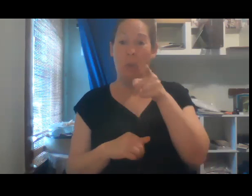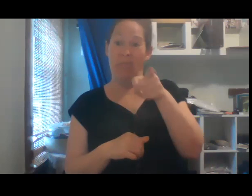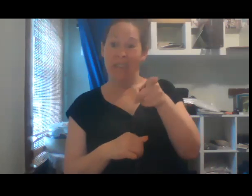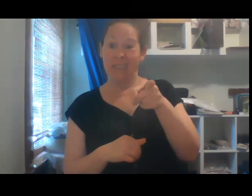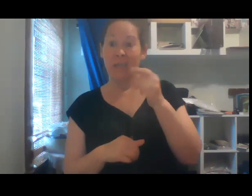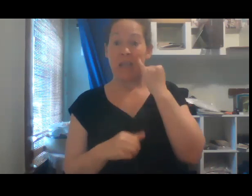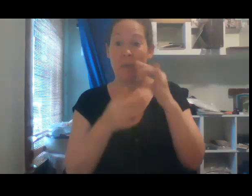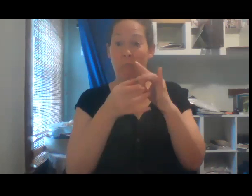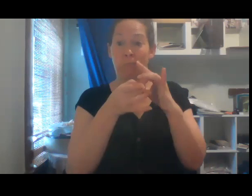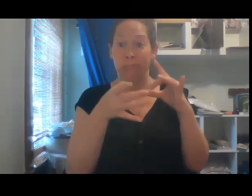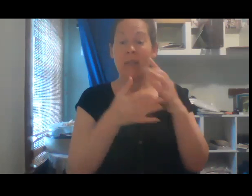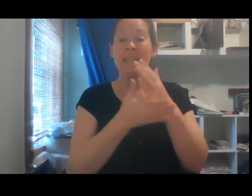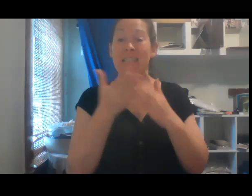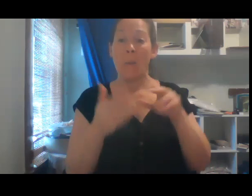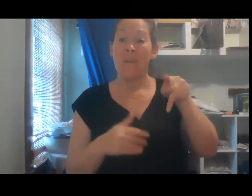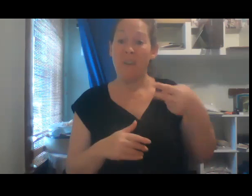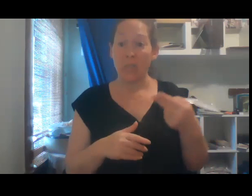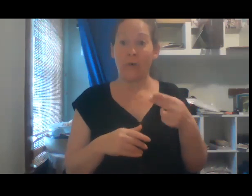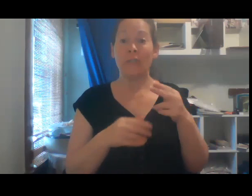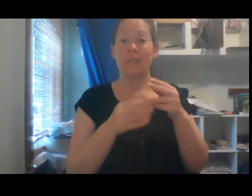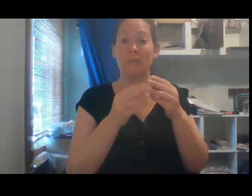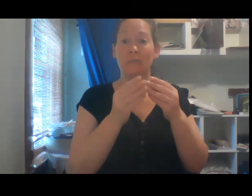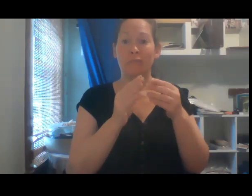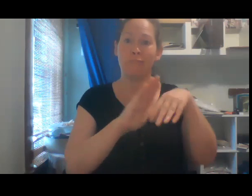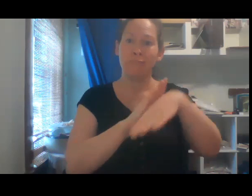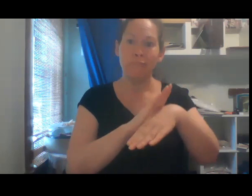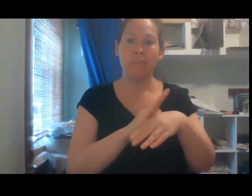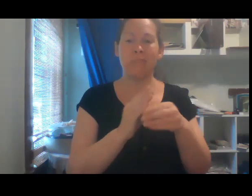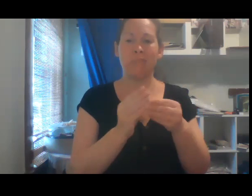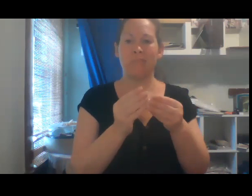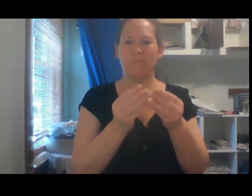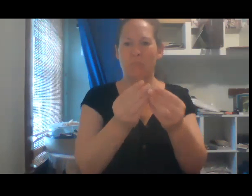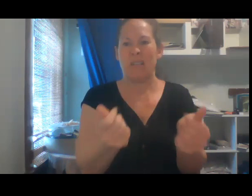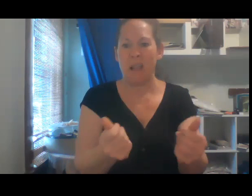phosphorus. And so radioactive decay, eventually,